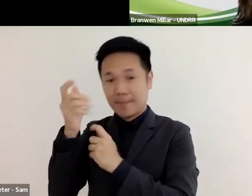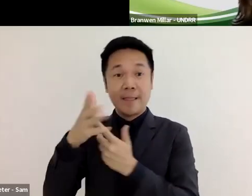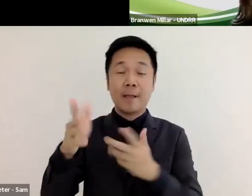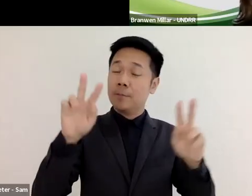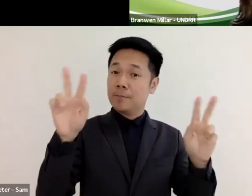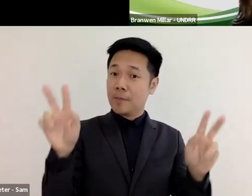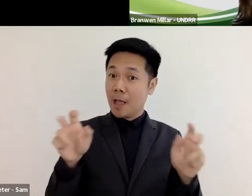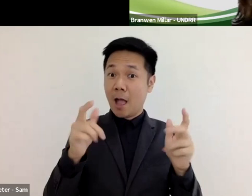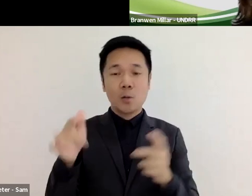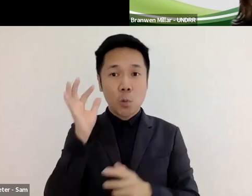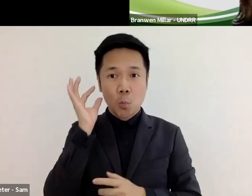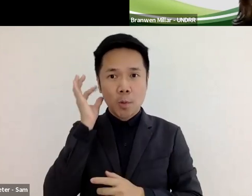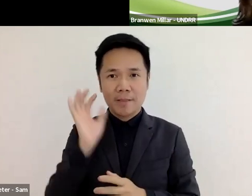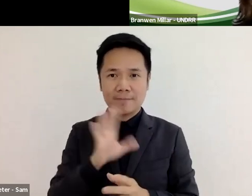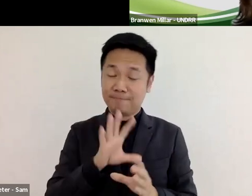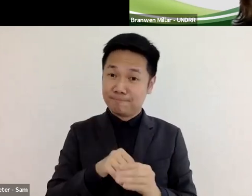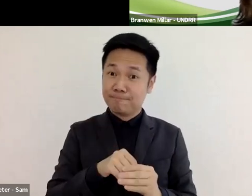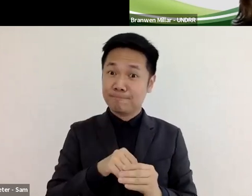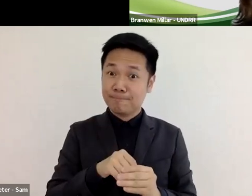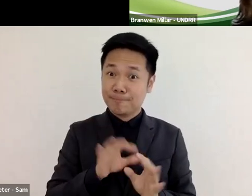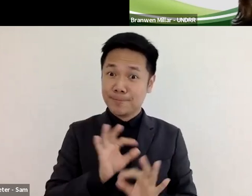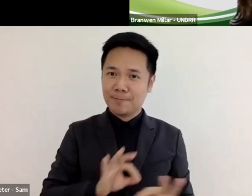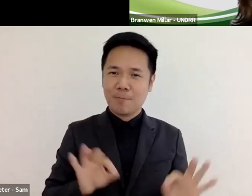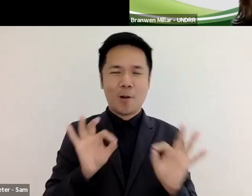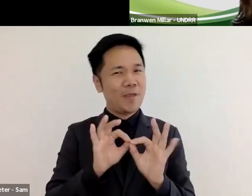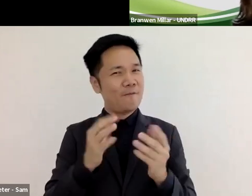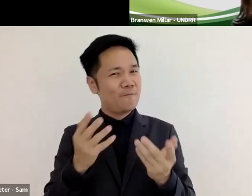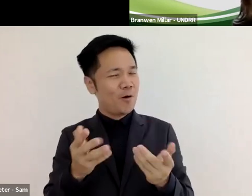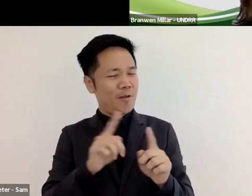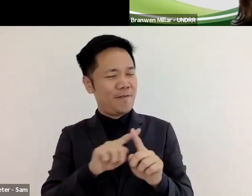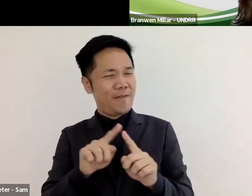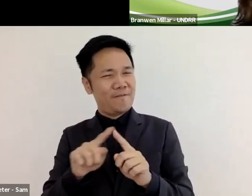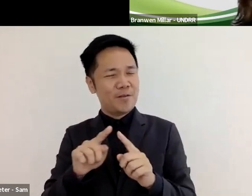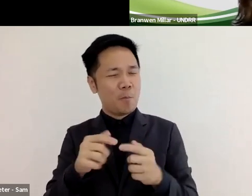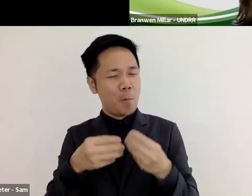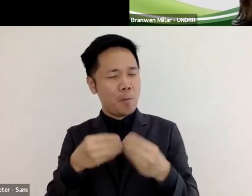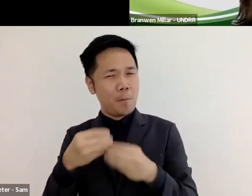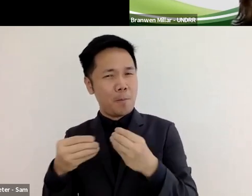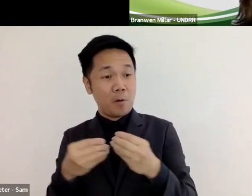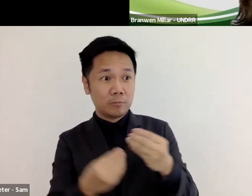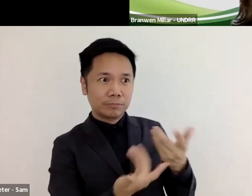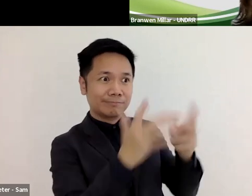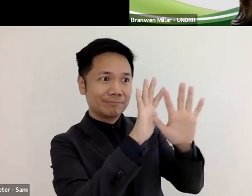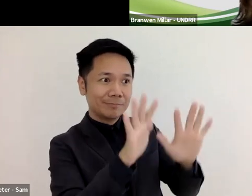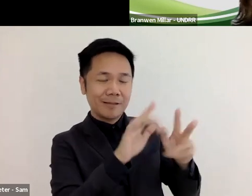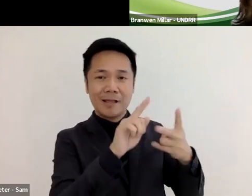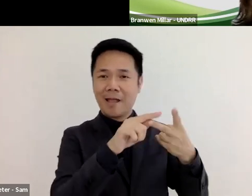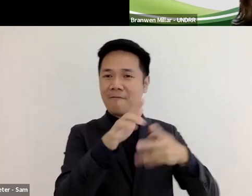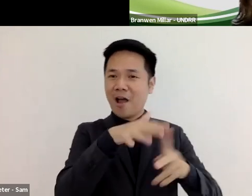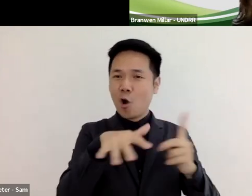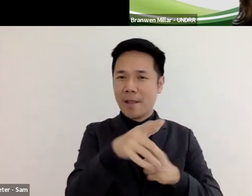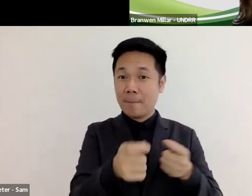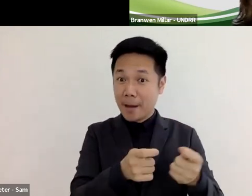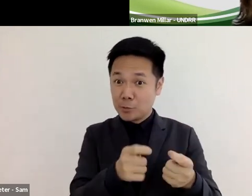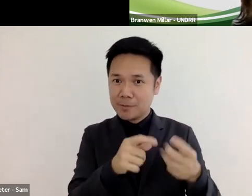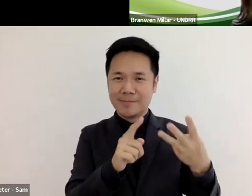meaningful participation are absolutely critical in tackling the challenges arising from climate change, environment management and